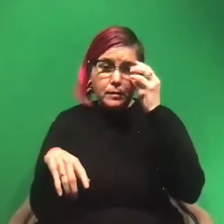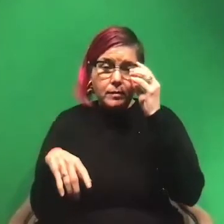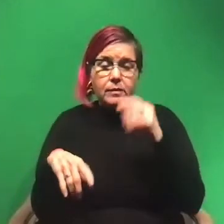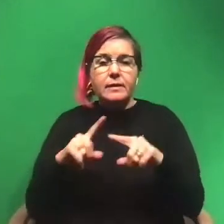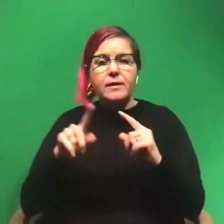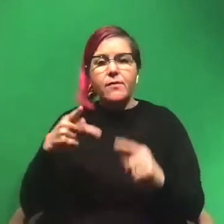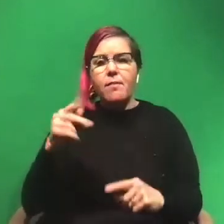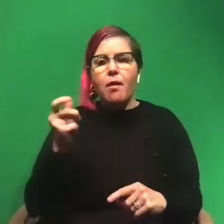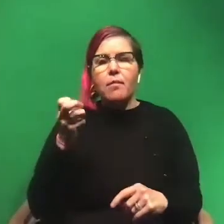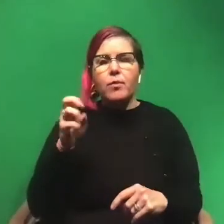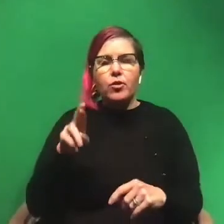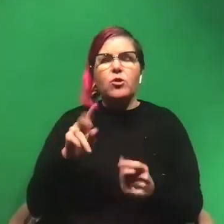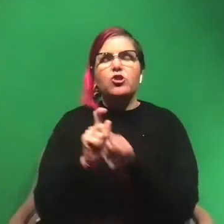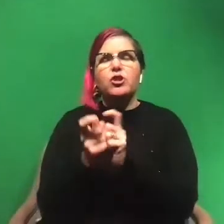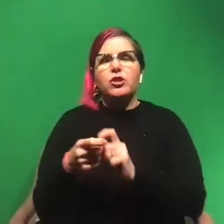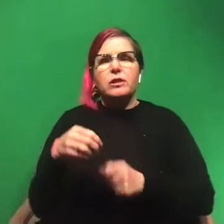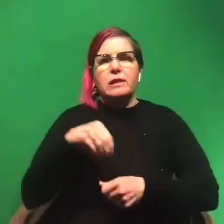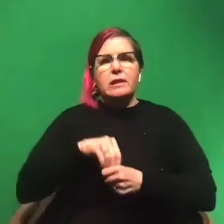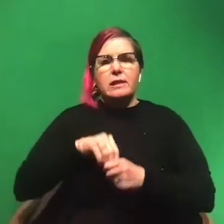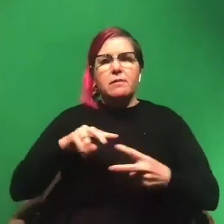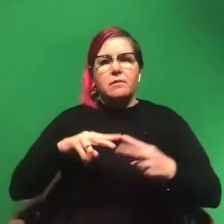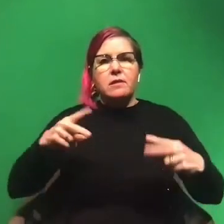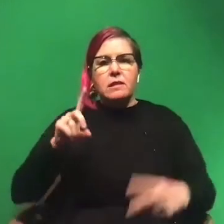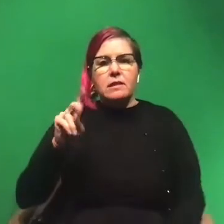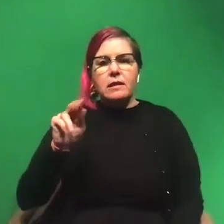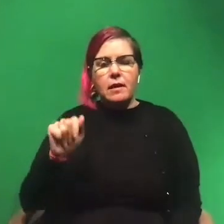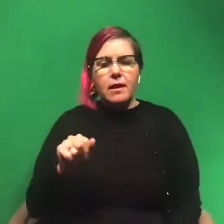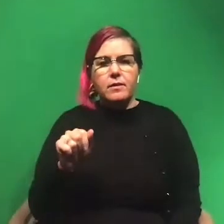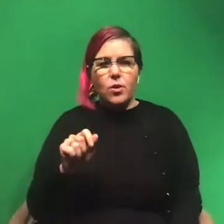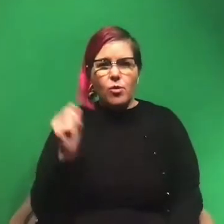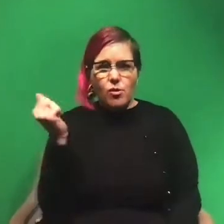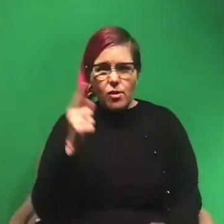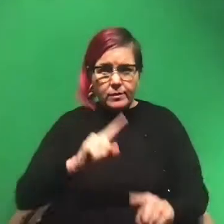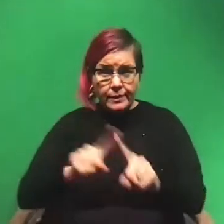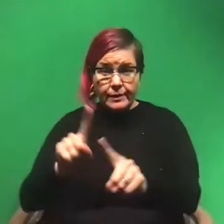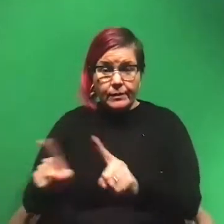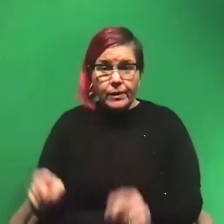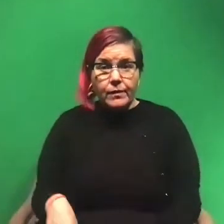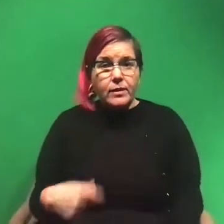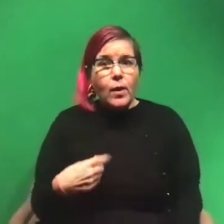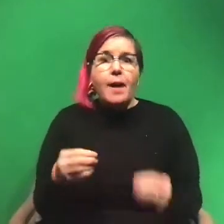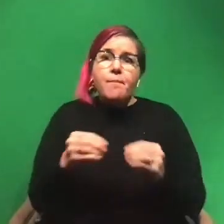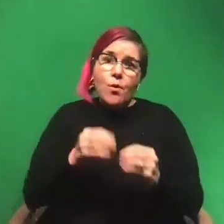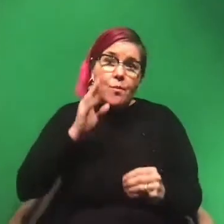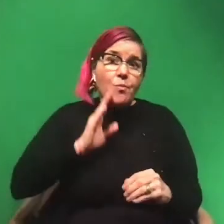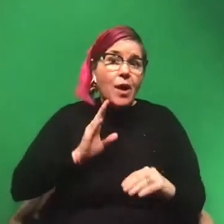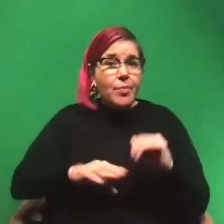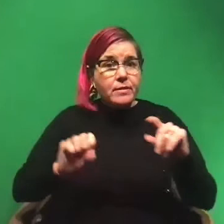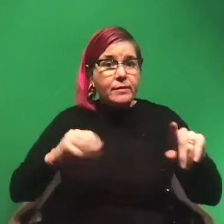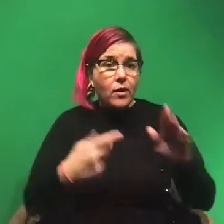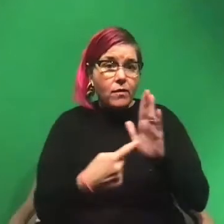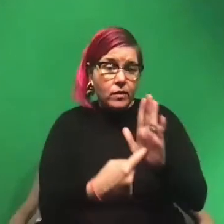polymorphism, which are changes in our DNA. That's why we're all different. That's why I'm a little more brown than Sarah, for example.